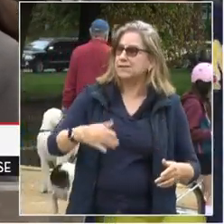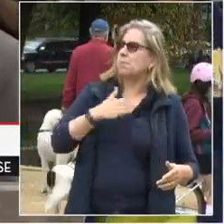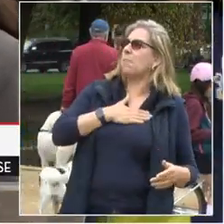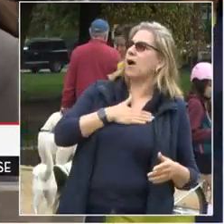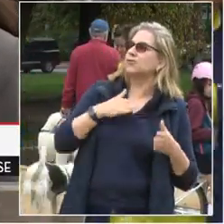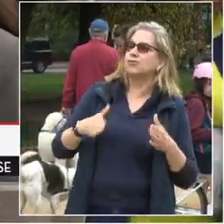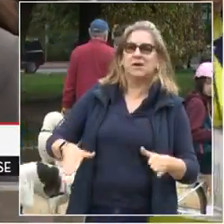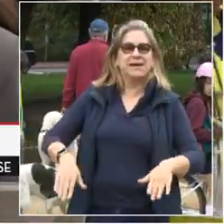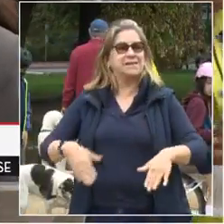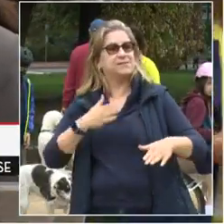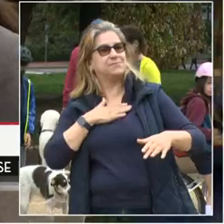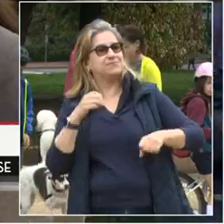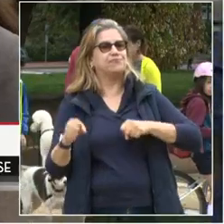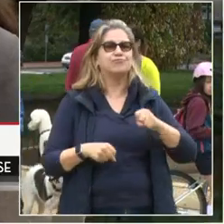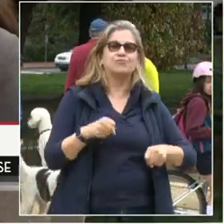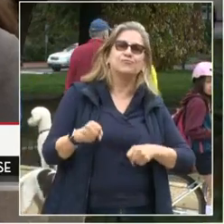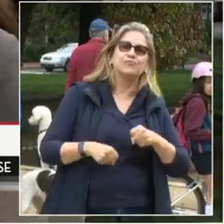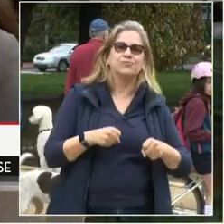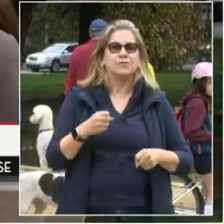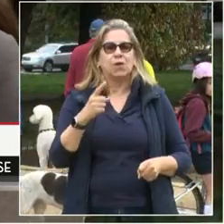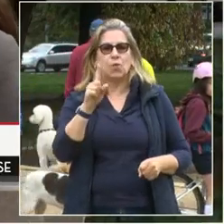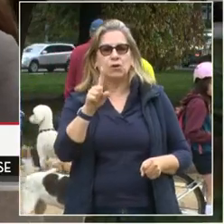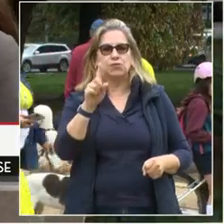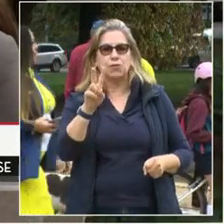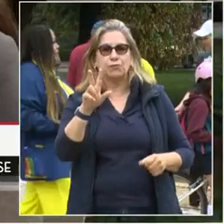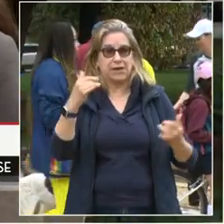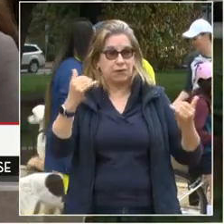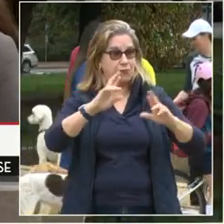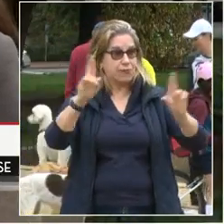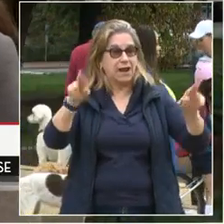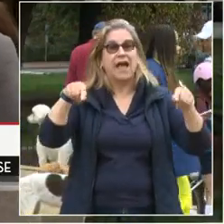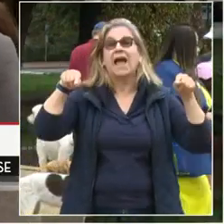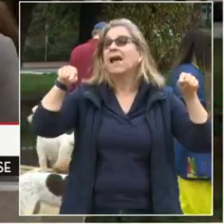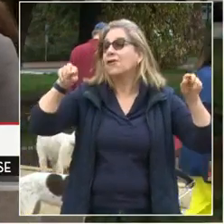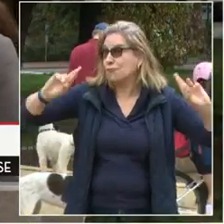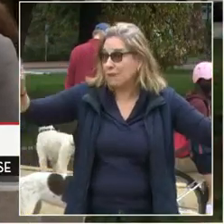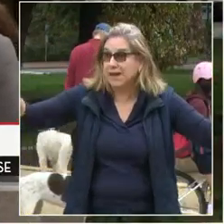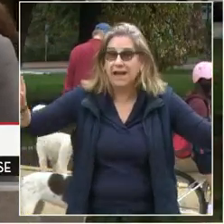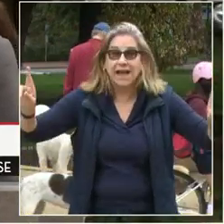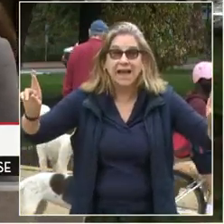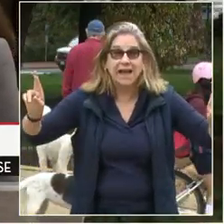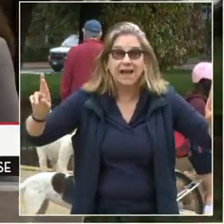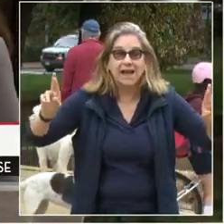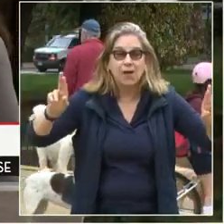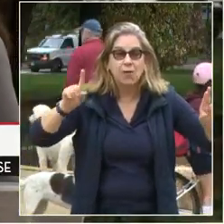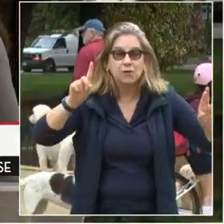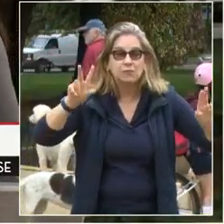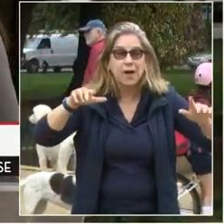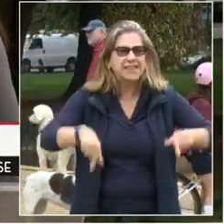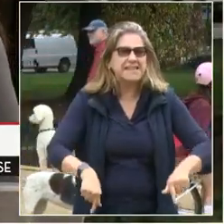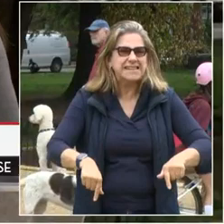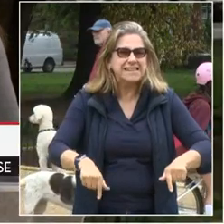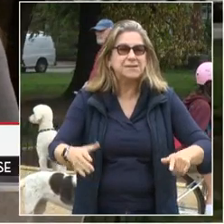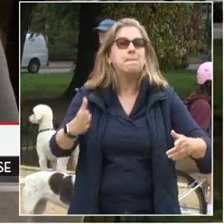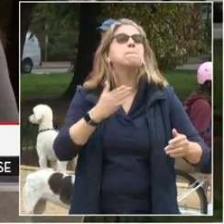going to do it on the count of 3. We're going to yell, this is my street. You ready? 1, 2, 3.